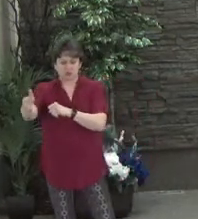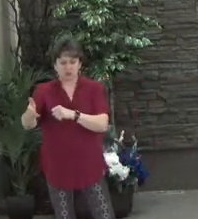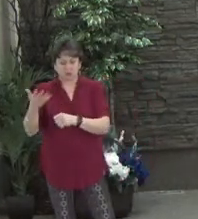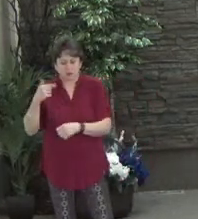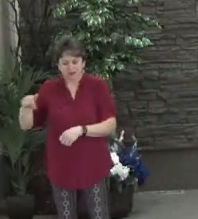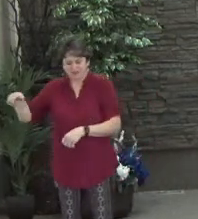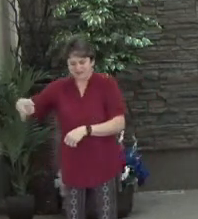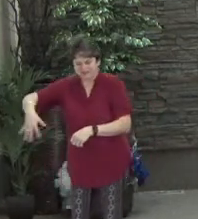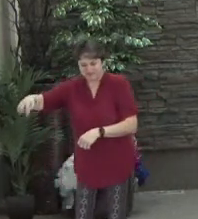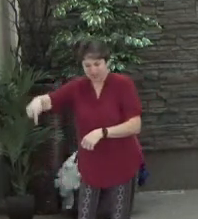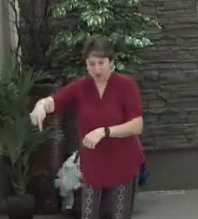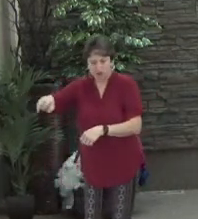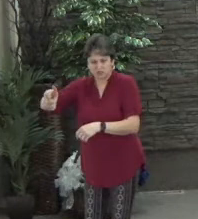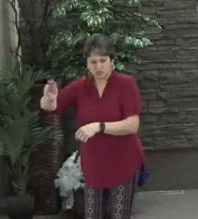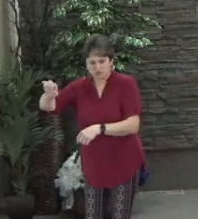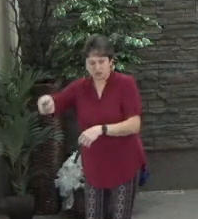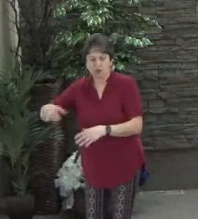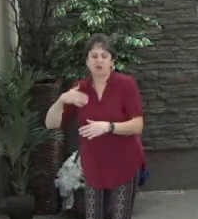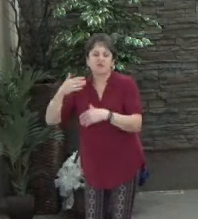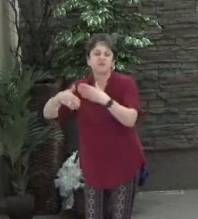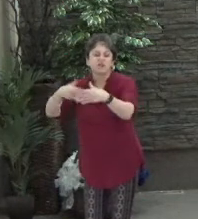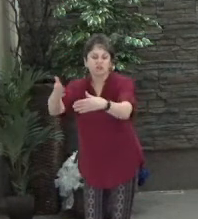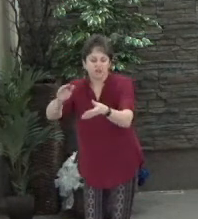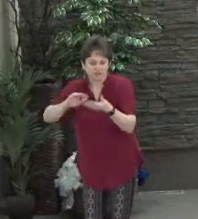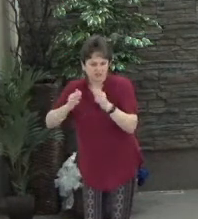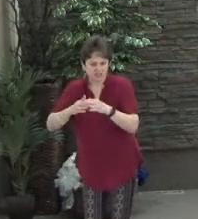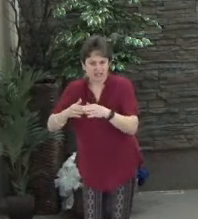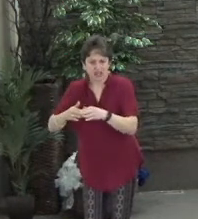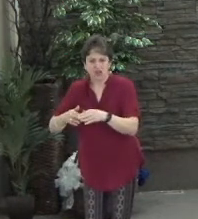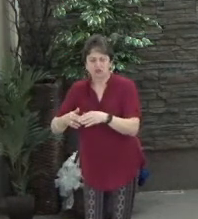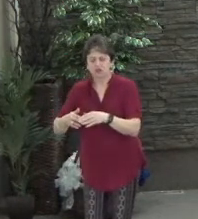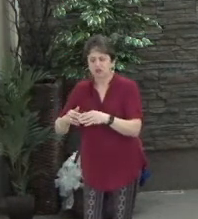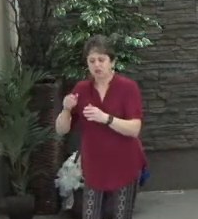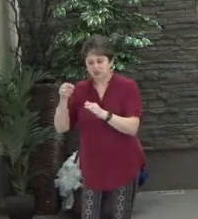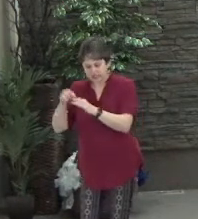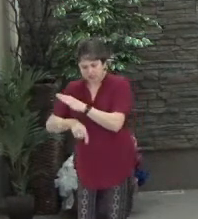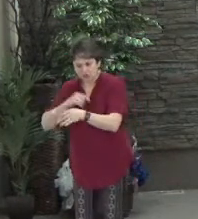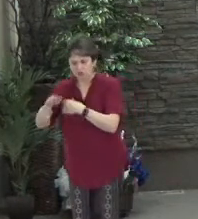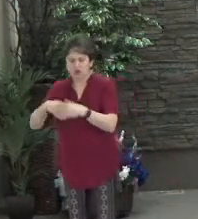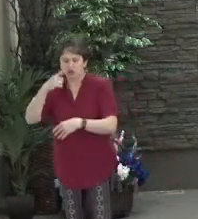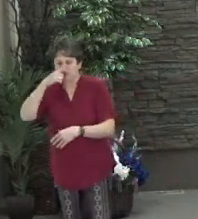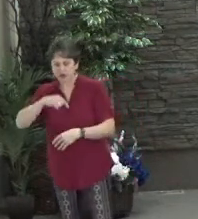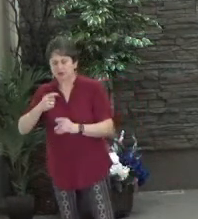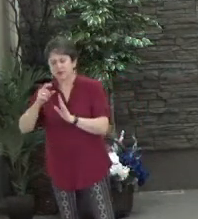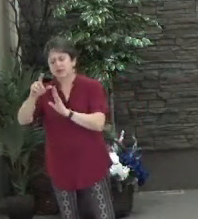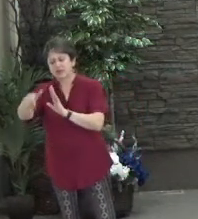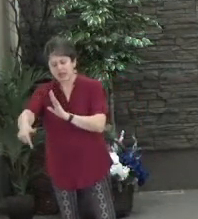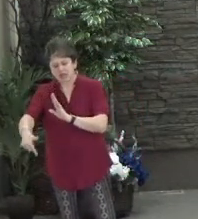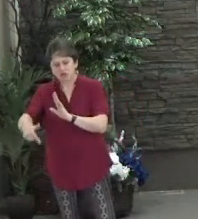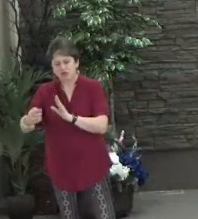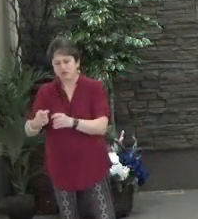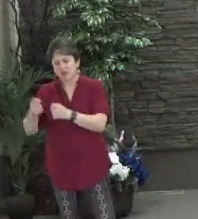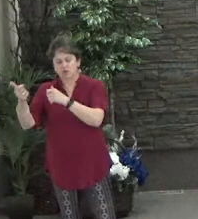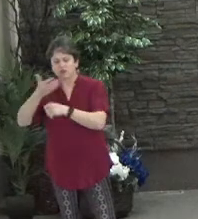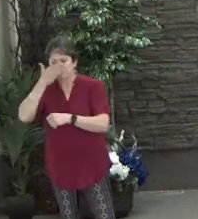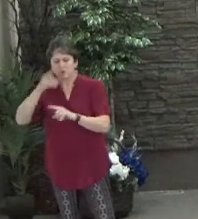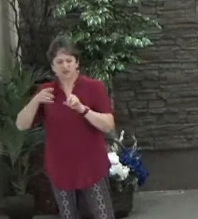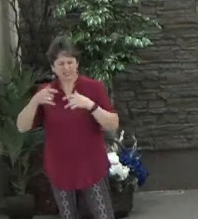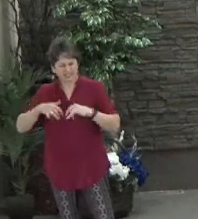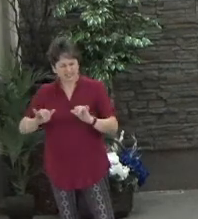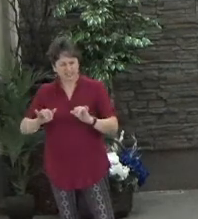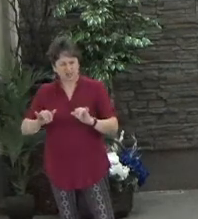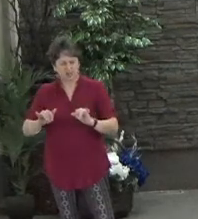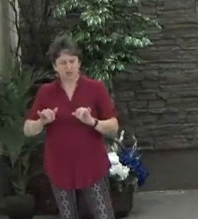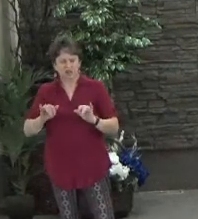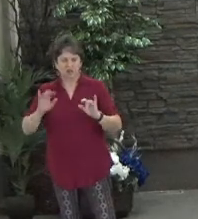dump. Eventually, the town eliminated the rats. A little bit later, they got rid of the odor, but still the